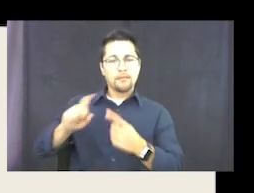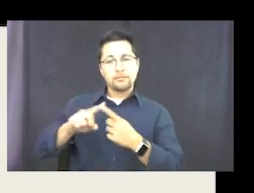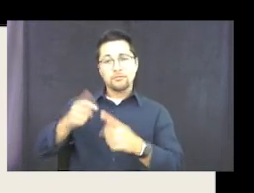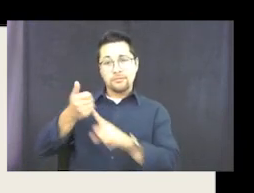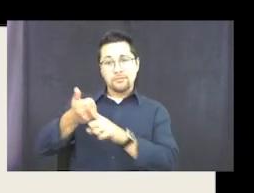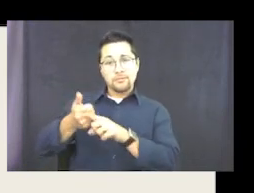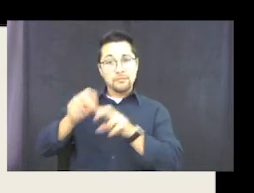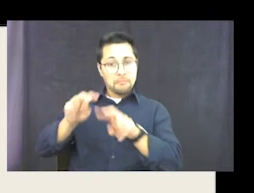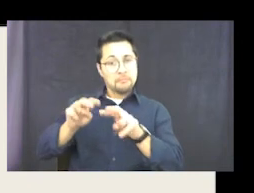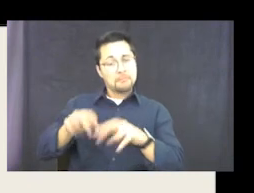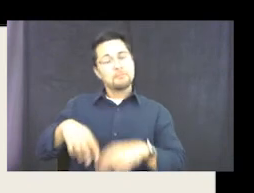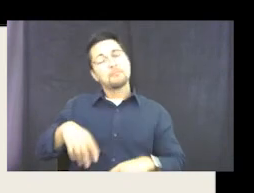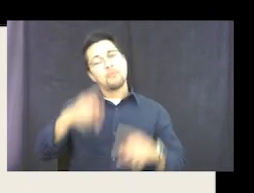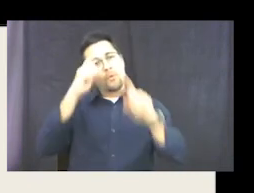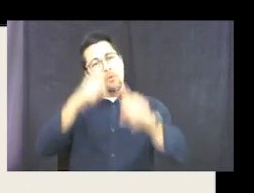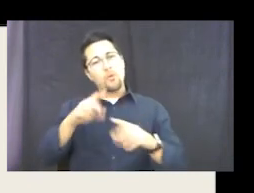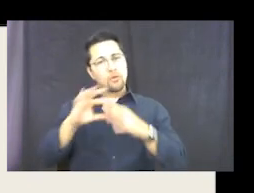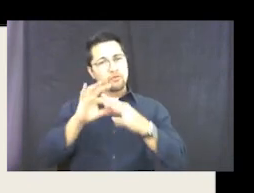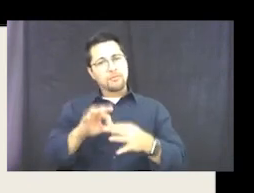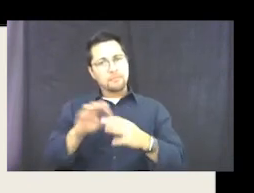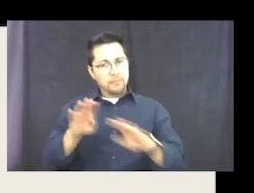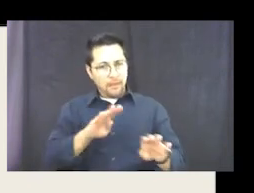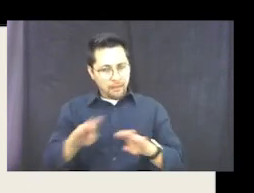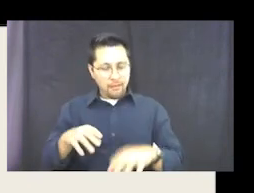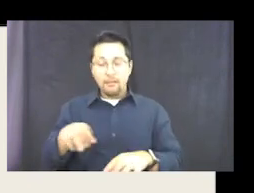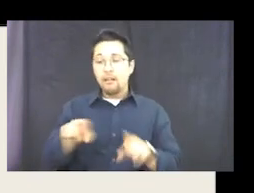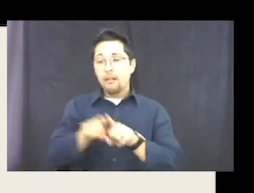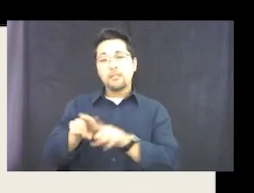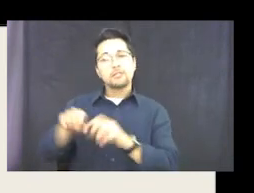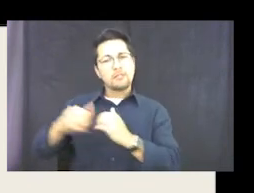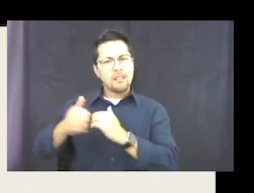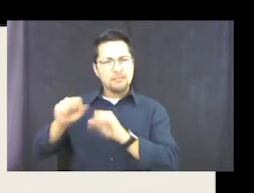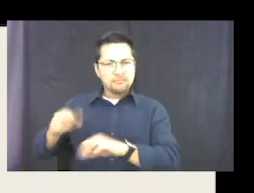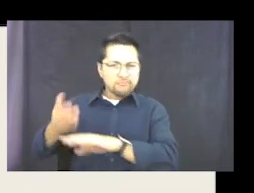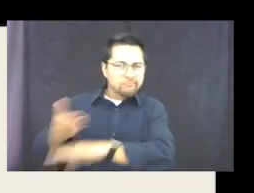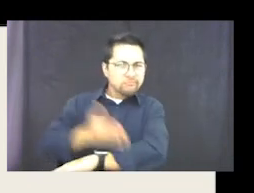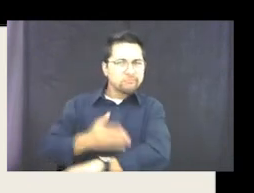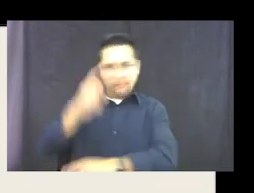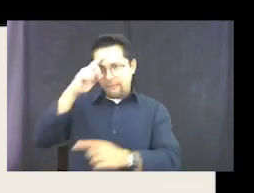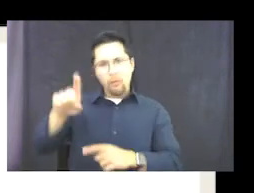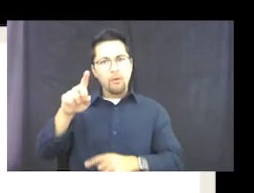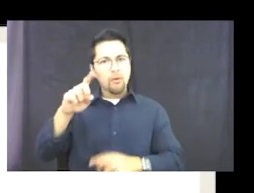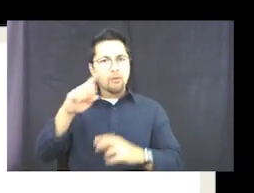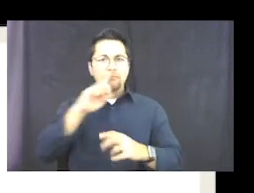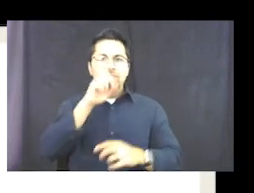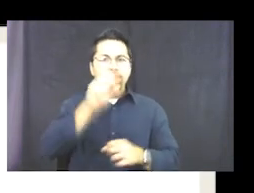self-monitor and use goal-directed behavior, as well as ways to improve these skills in the real world.